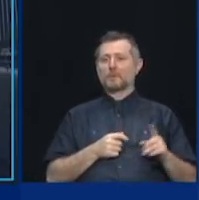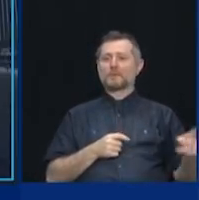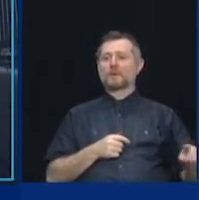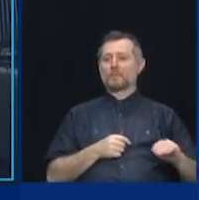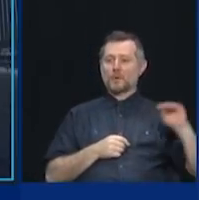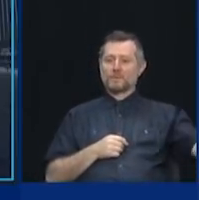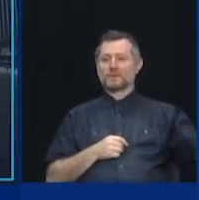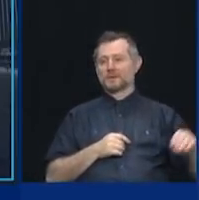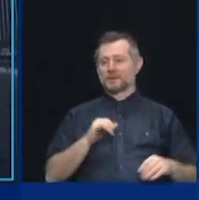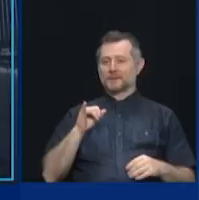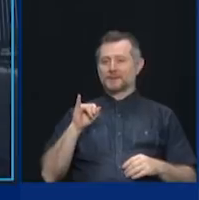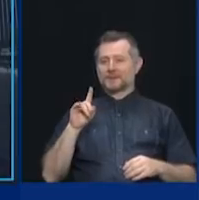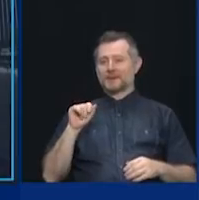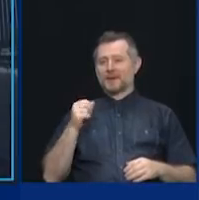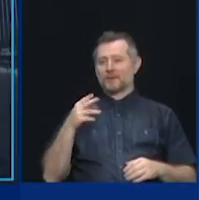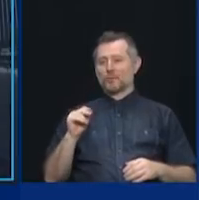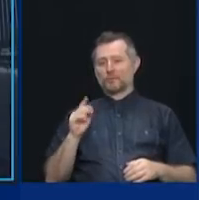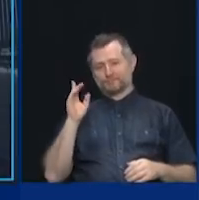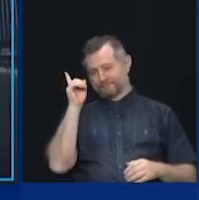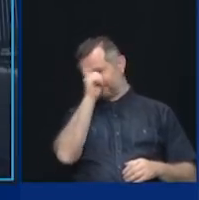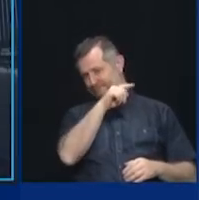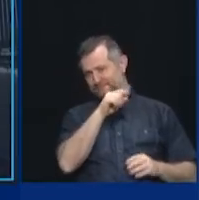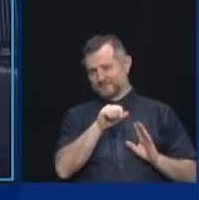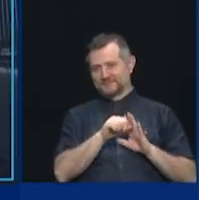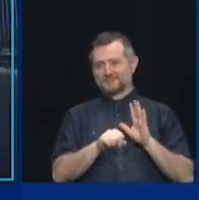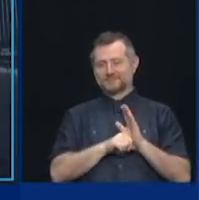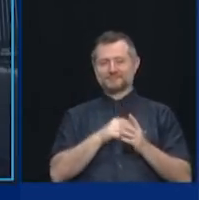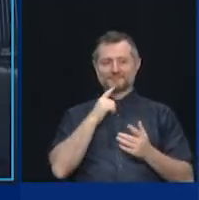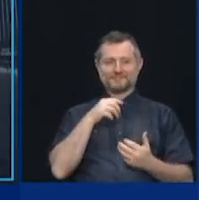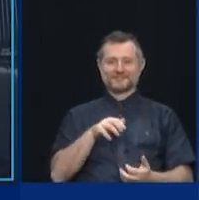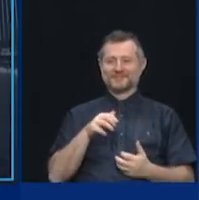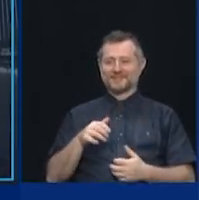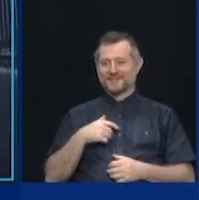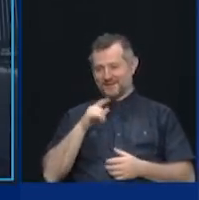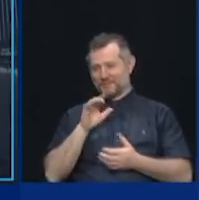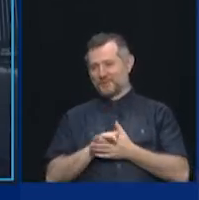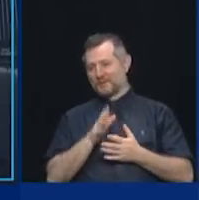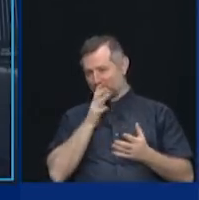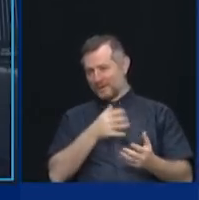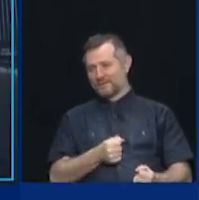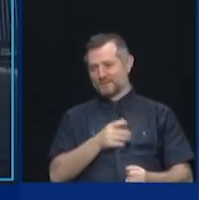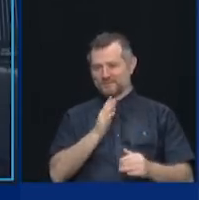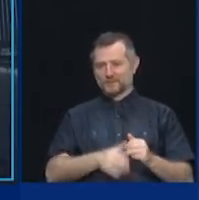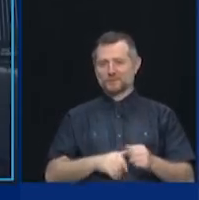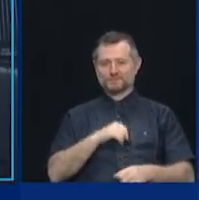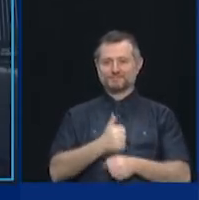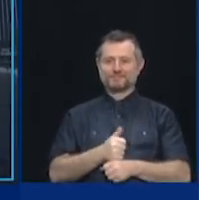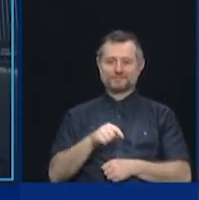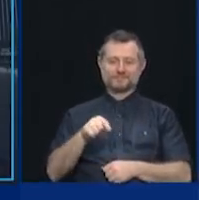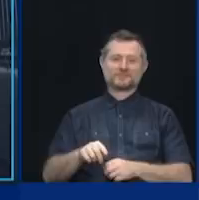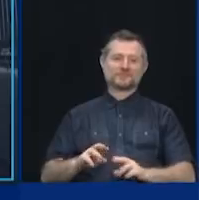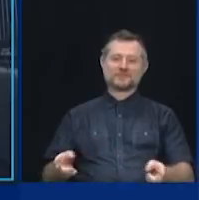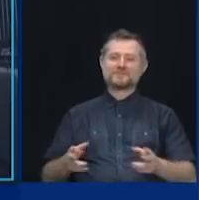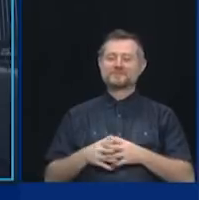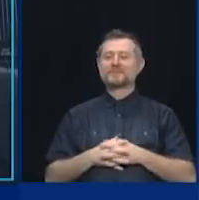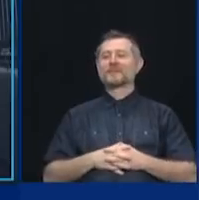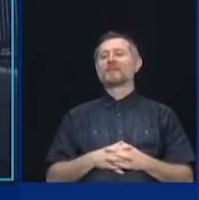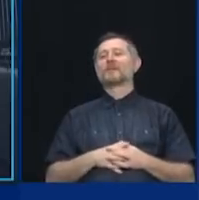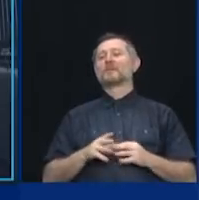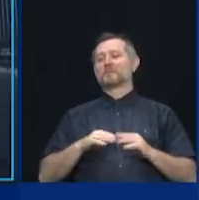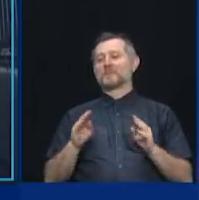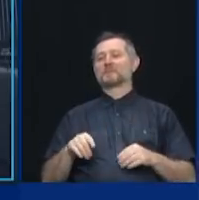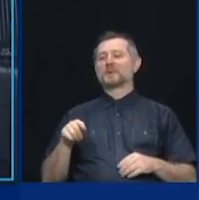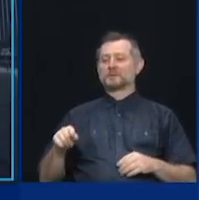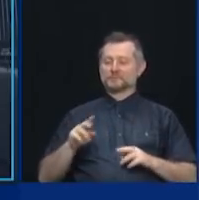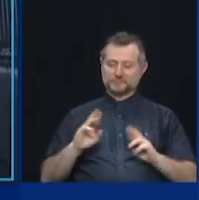That's how this will work. So I believe she will get it done. We're going to have the monument. We're also going